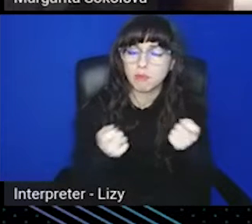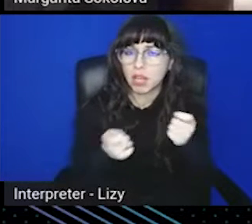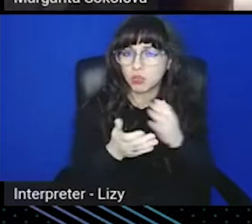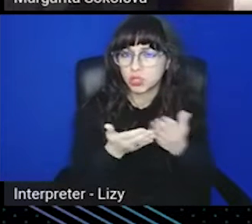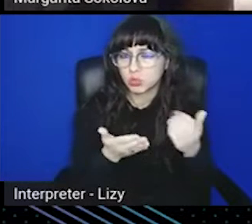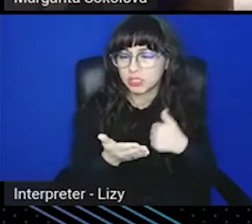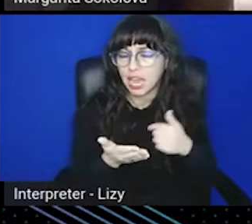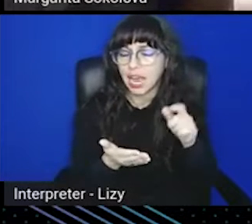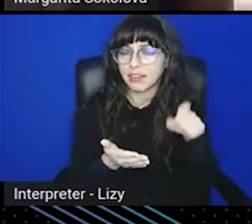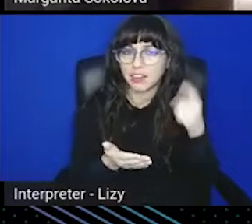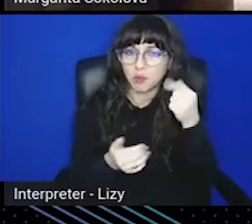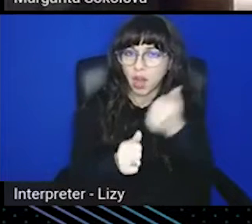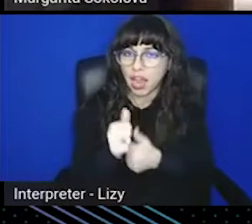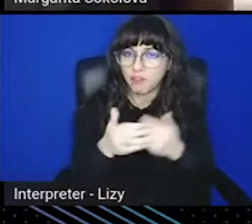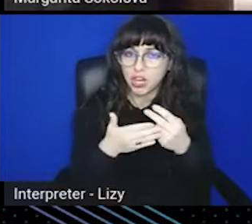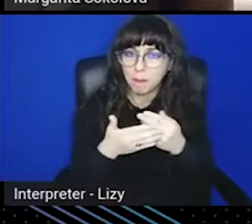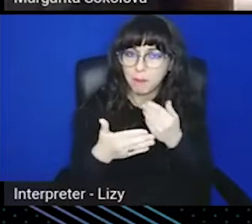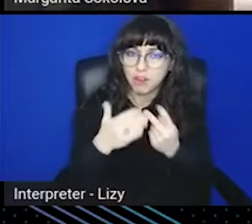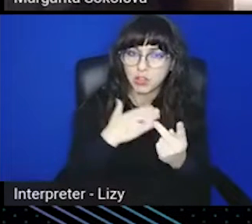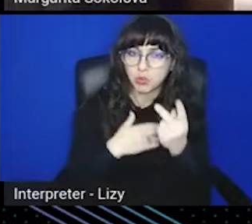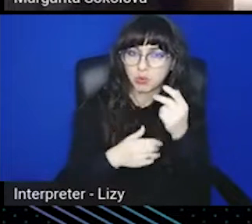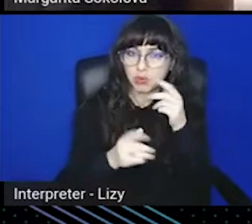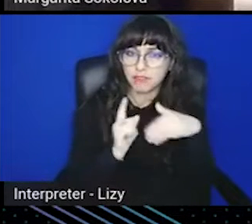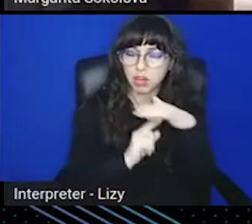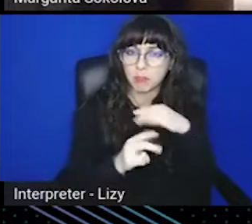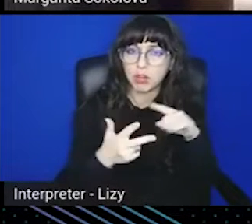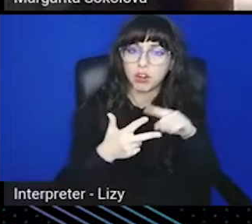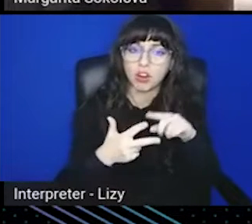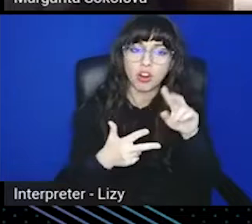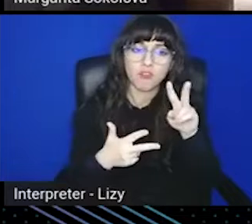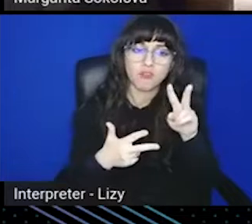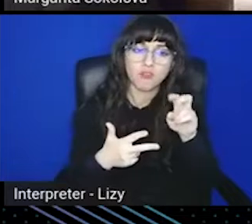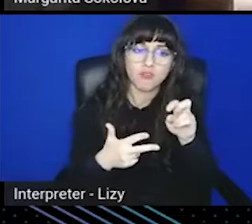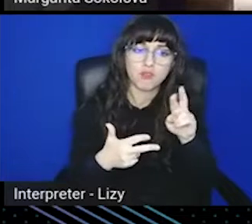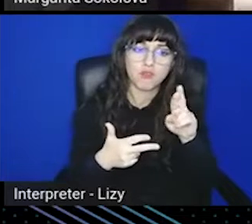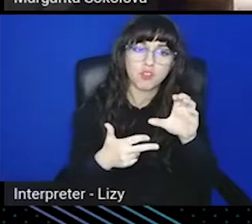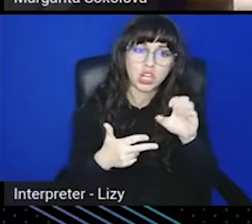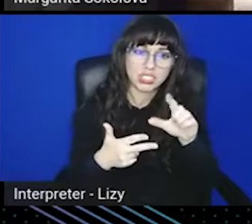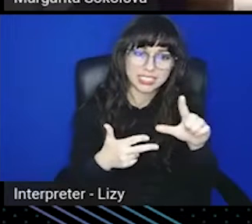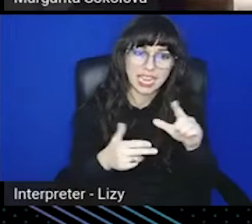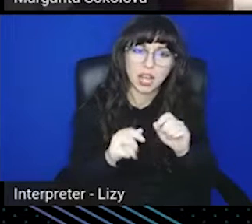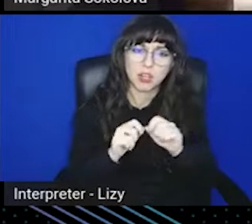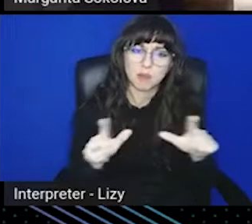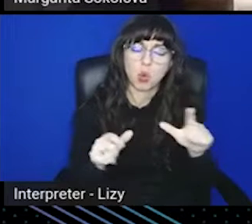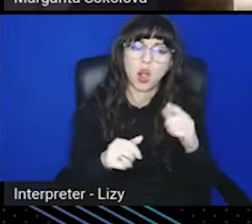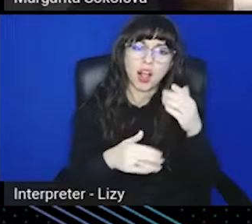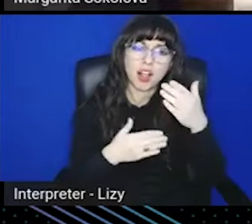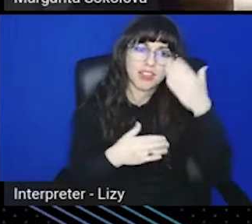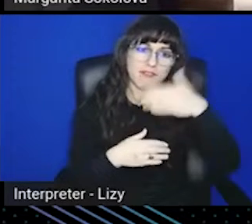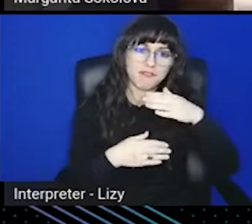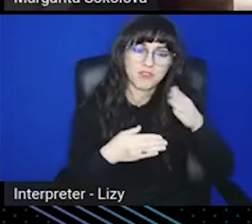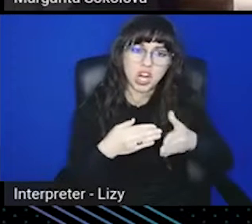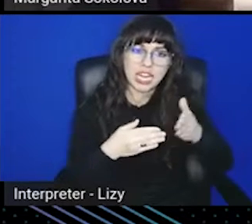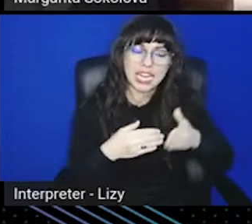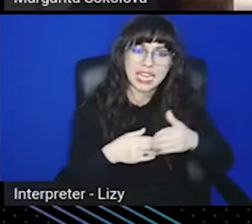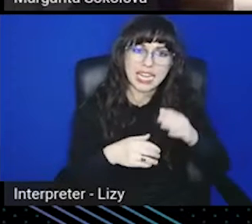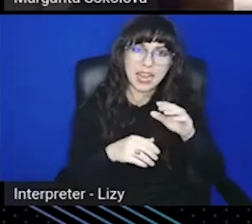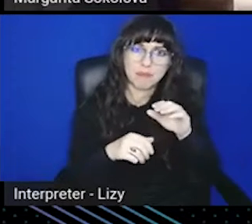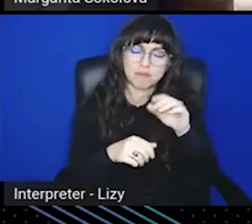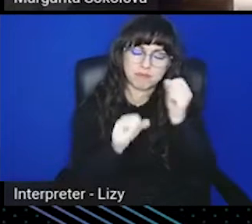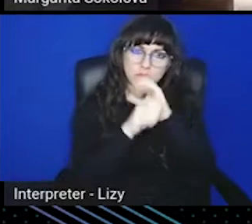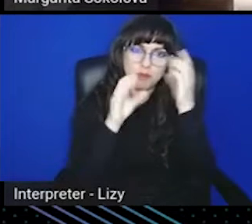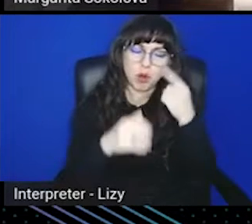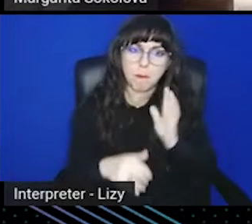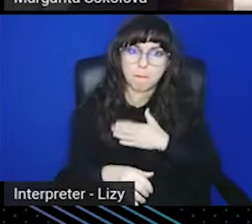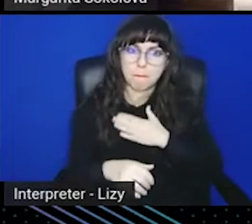preview environment. I'm using Vercel to deploy the front-end framework for my application. And then I'll